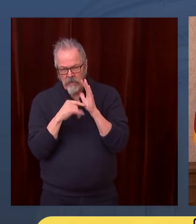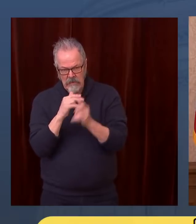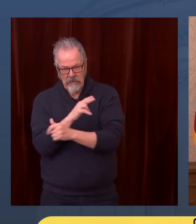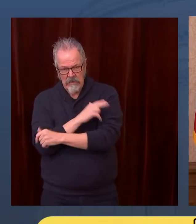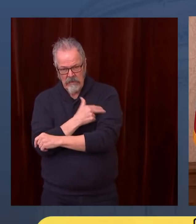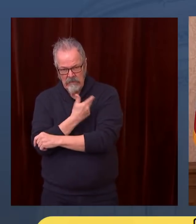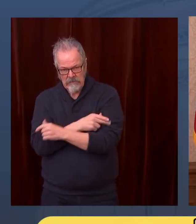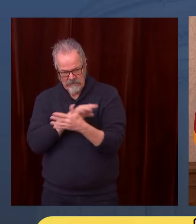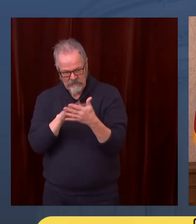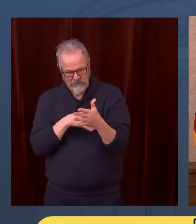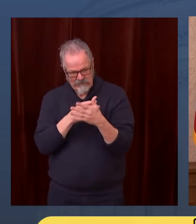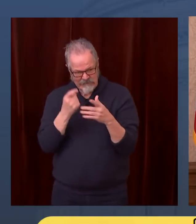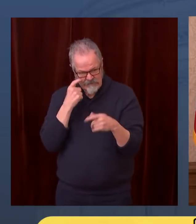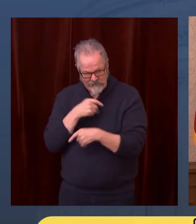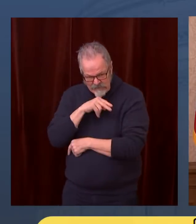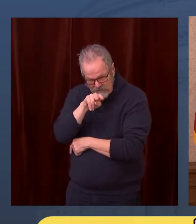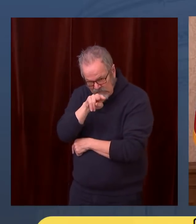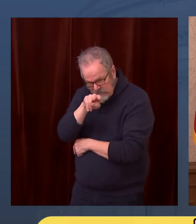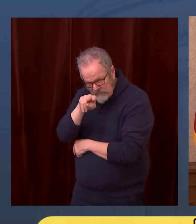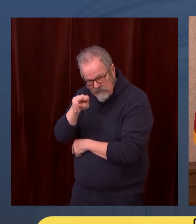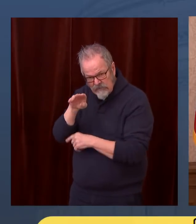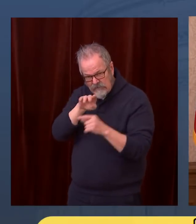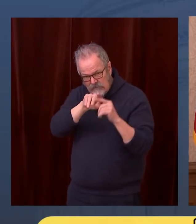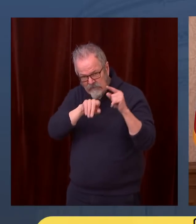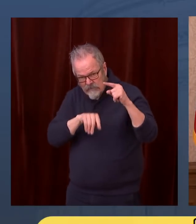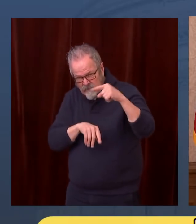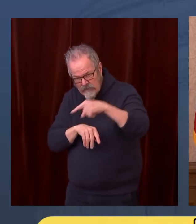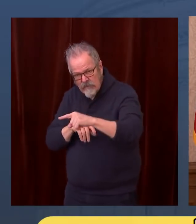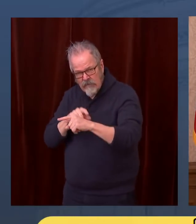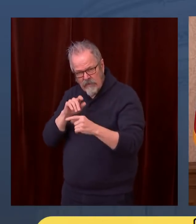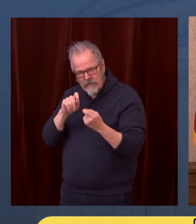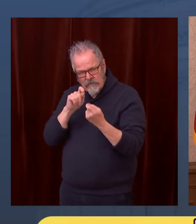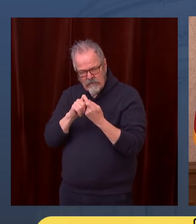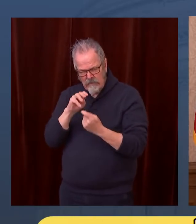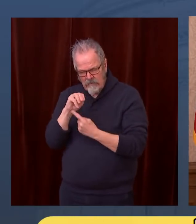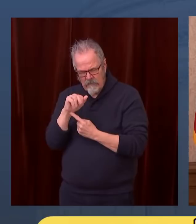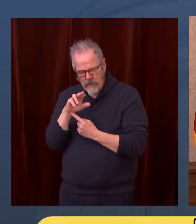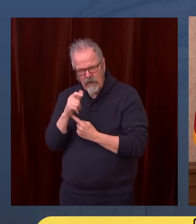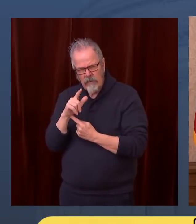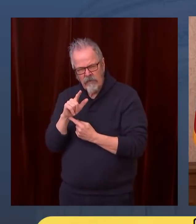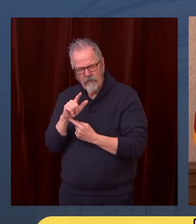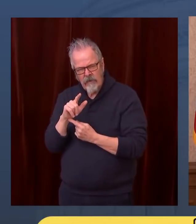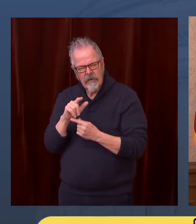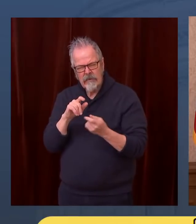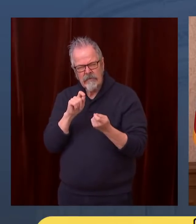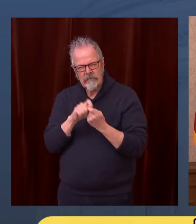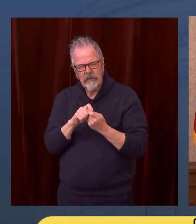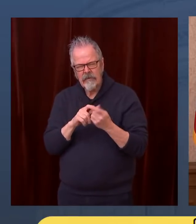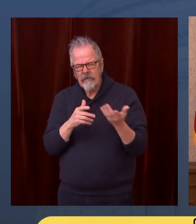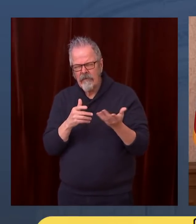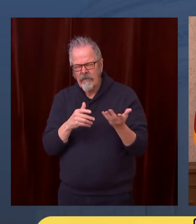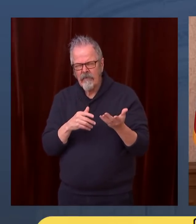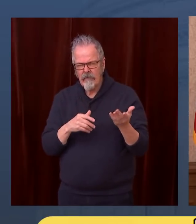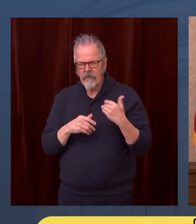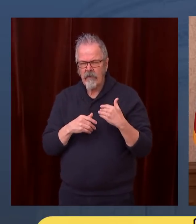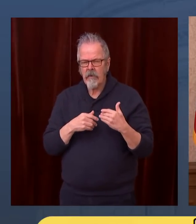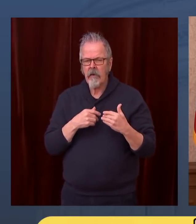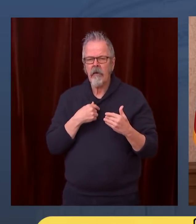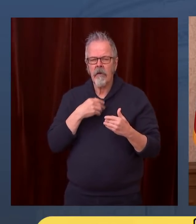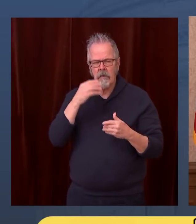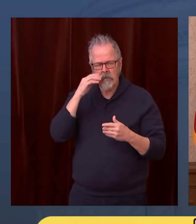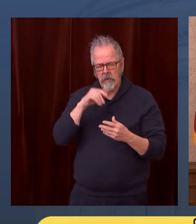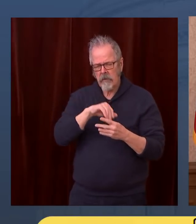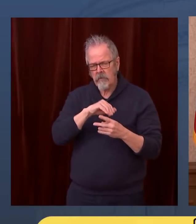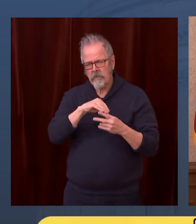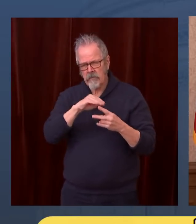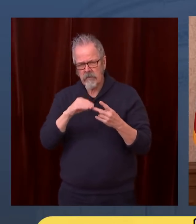it you're trying to get to by March 21st? And as a follow-up, there's a lot of reasons why hospitals are full up, and it's not all